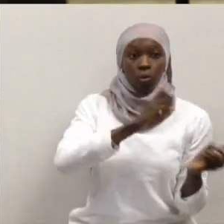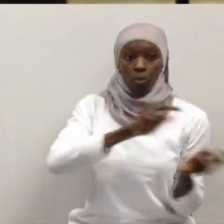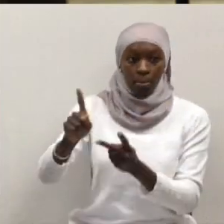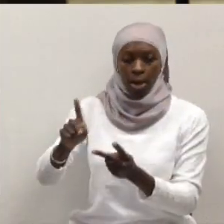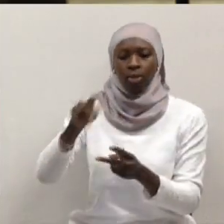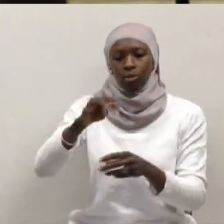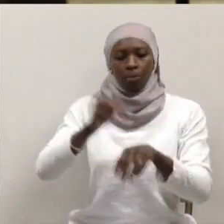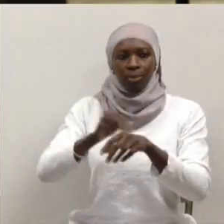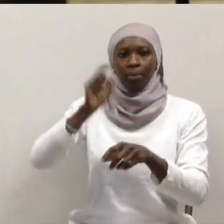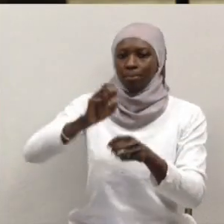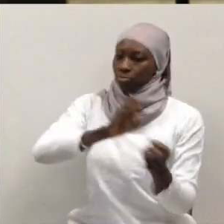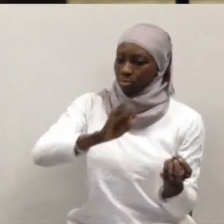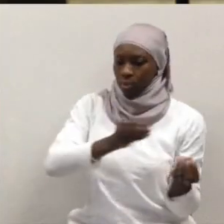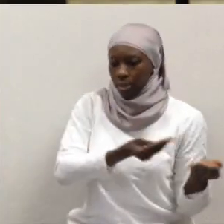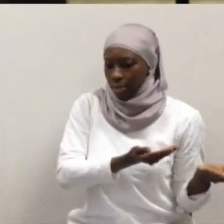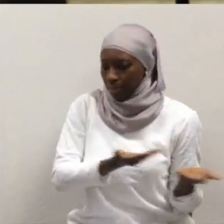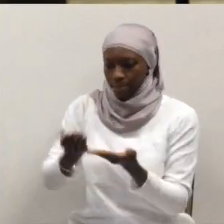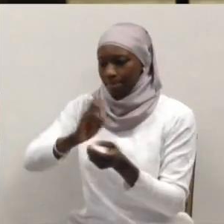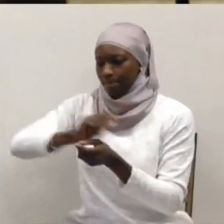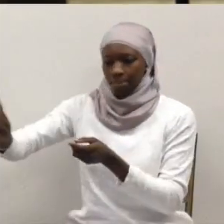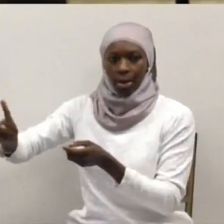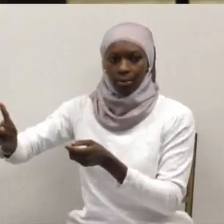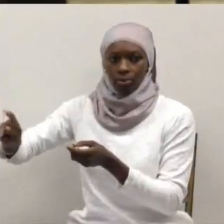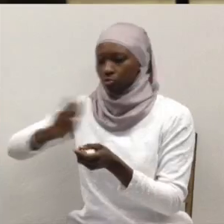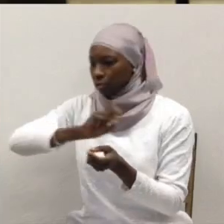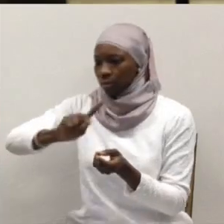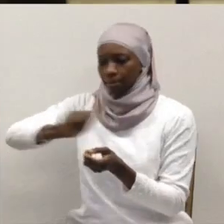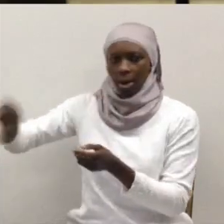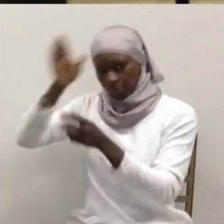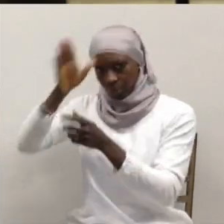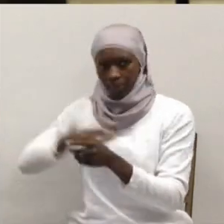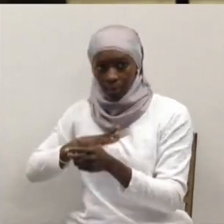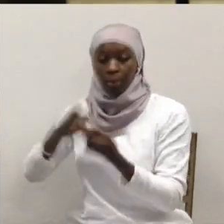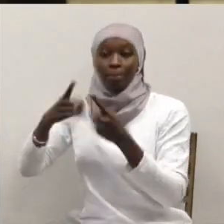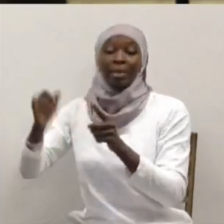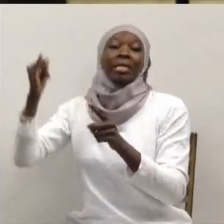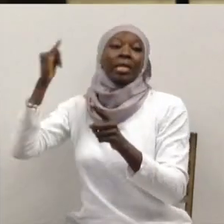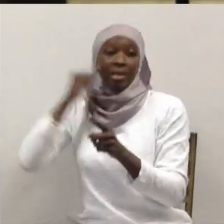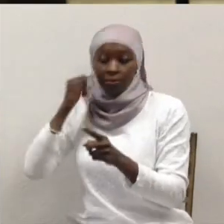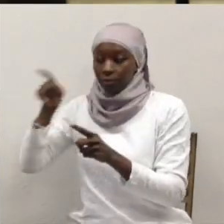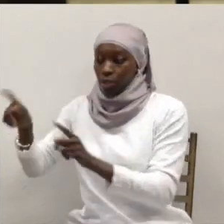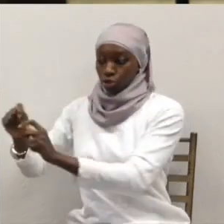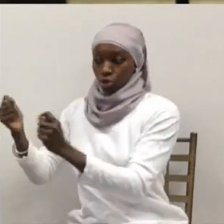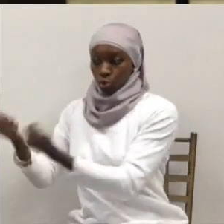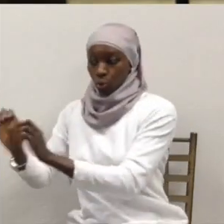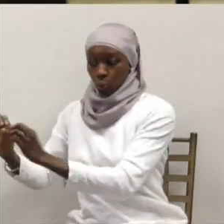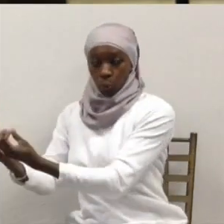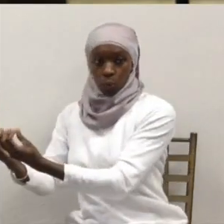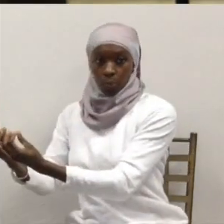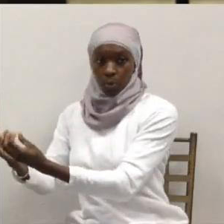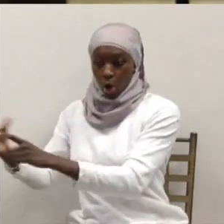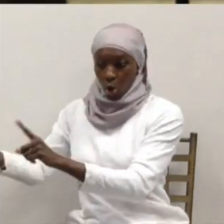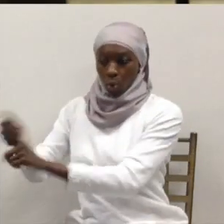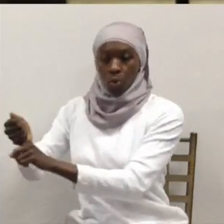left his religion, the pagans don't have to return him back. And who wants somebody like this back anyway?